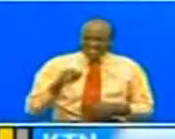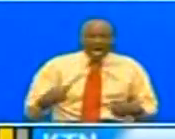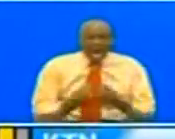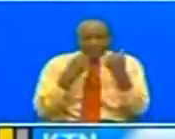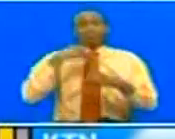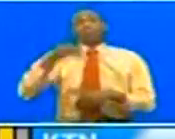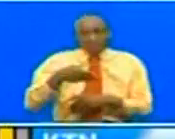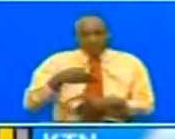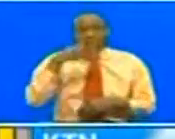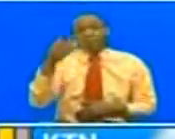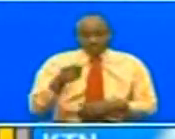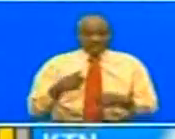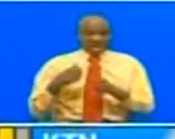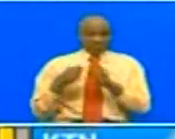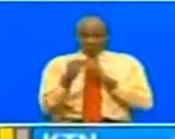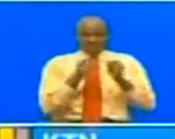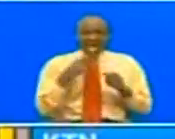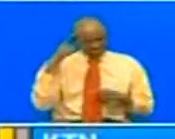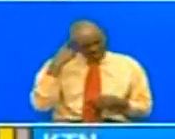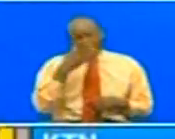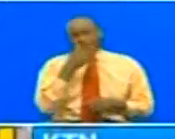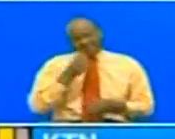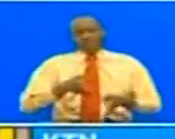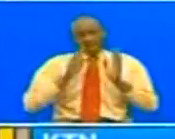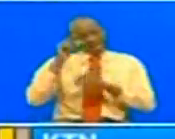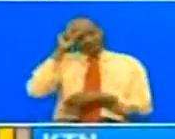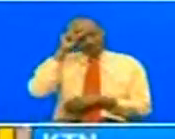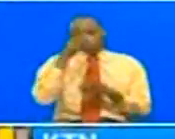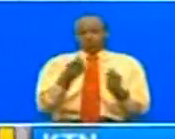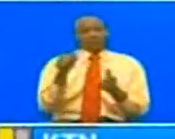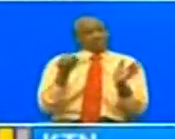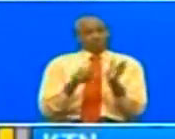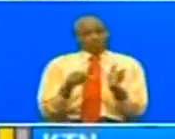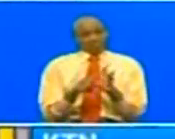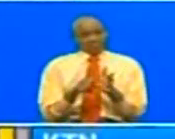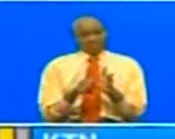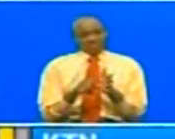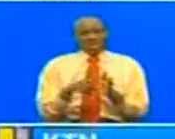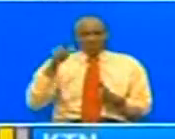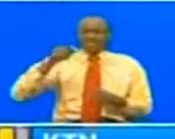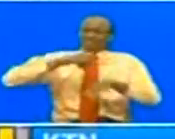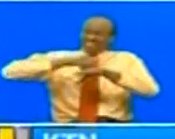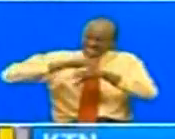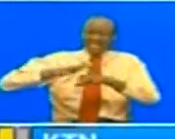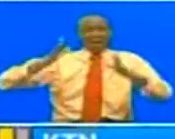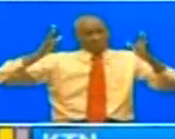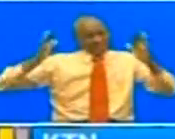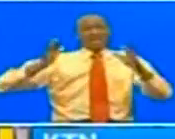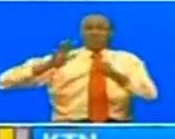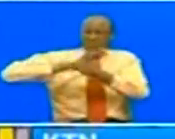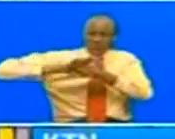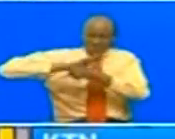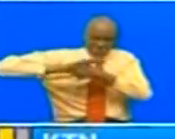the region, the leaders say there is a better way for the government to deal with the violence. Deploy a big number